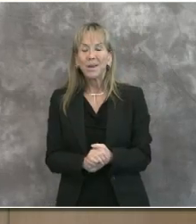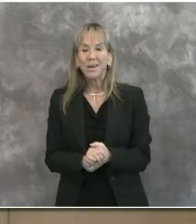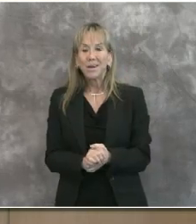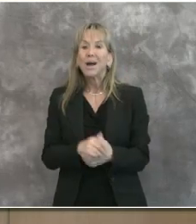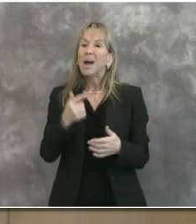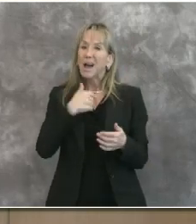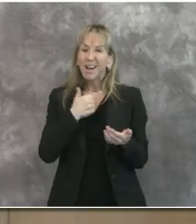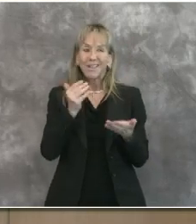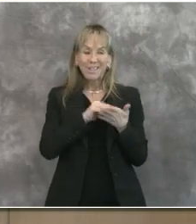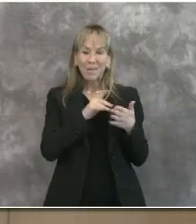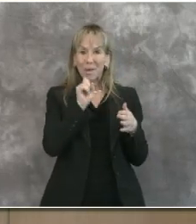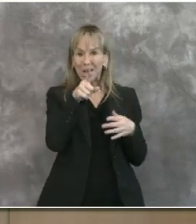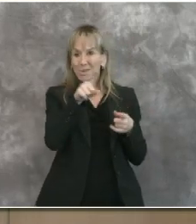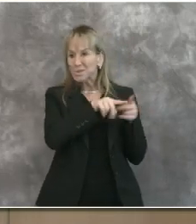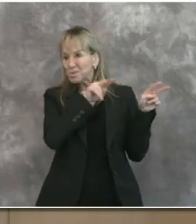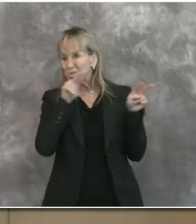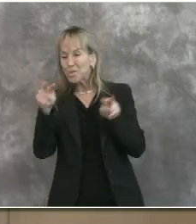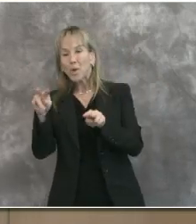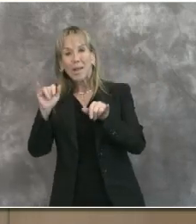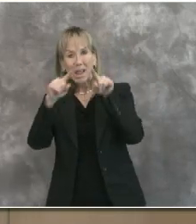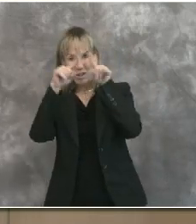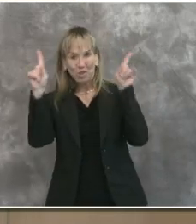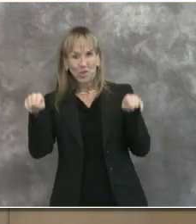specific charts that we presented on the number of